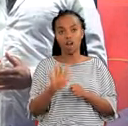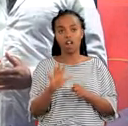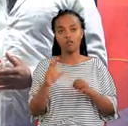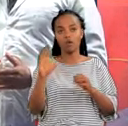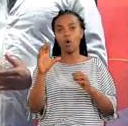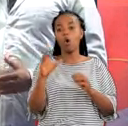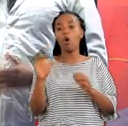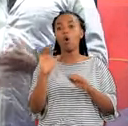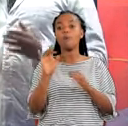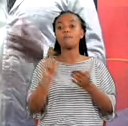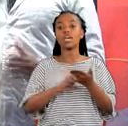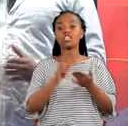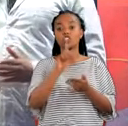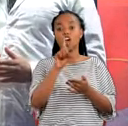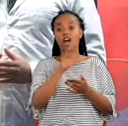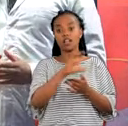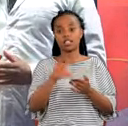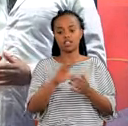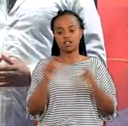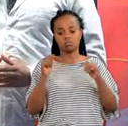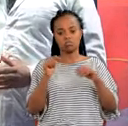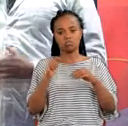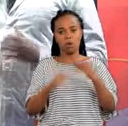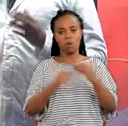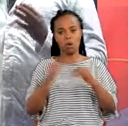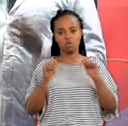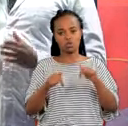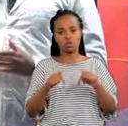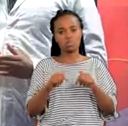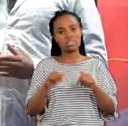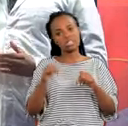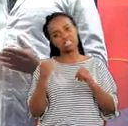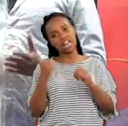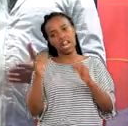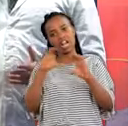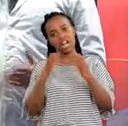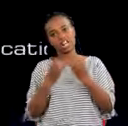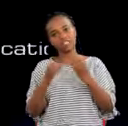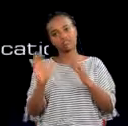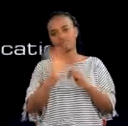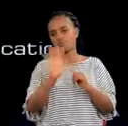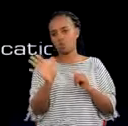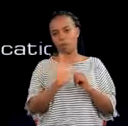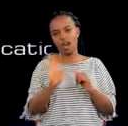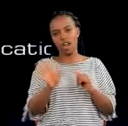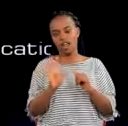100. So this is all about today's lesson. Until next time, goodbye.